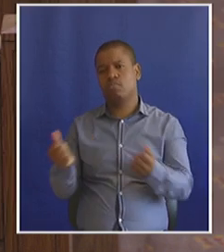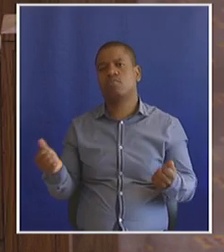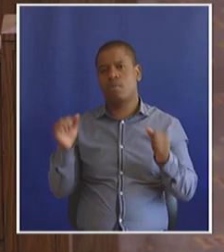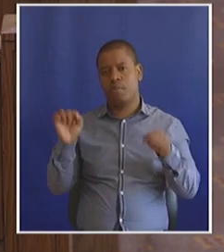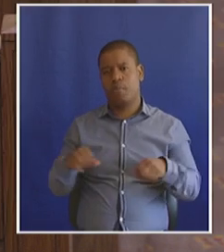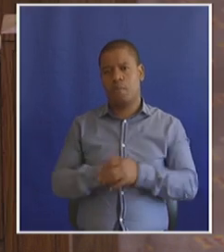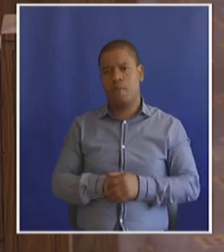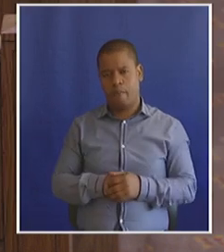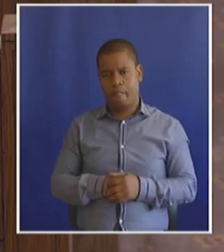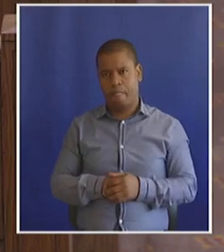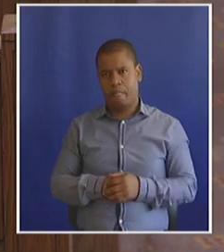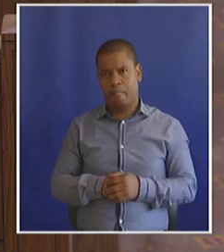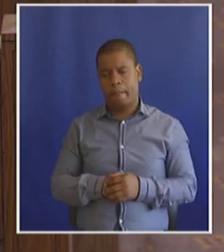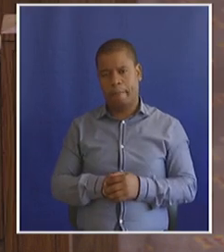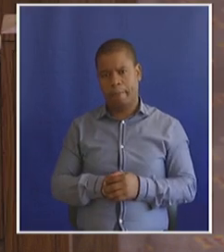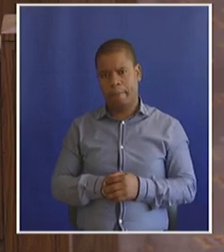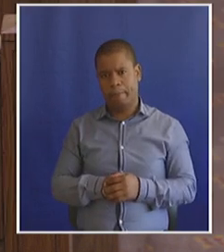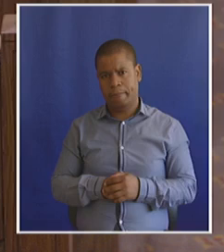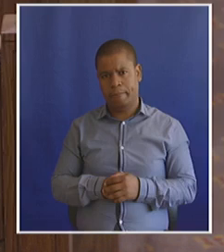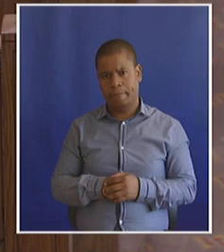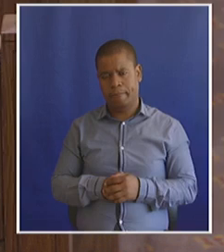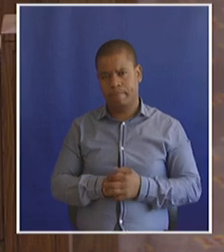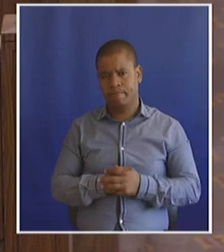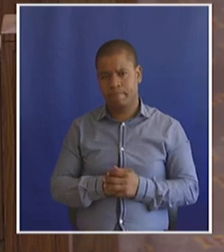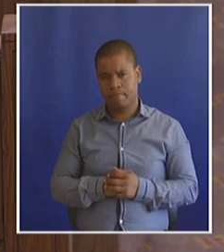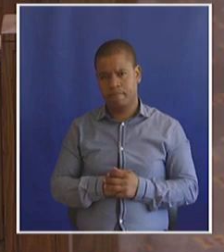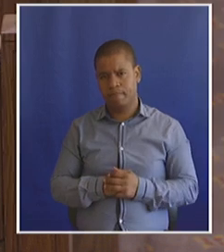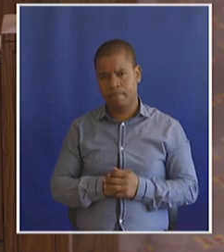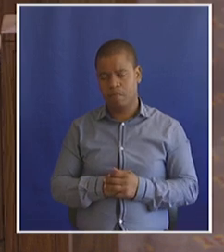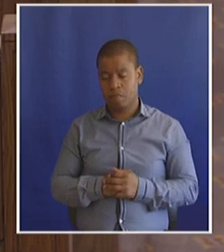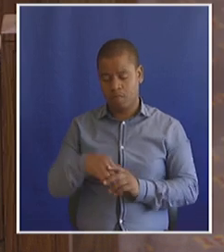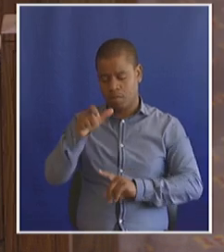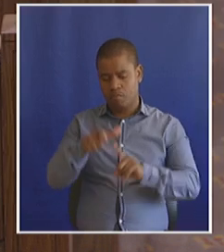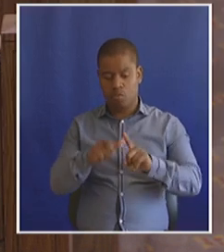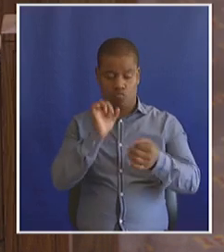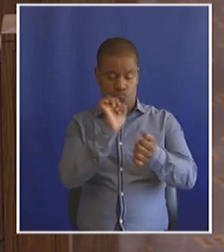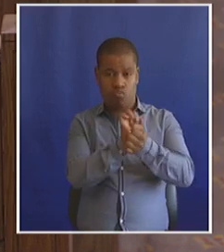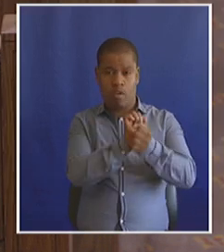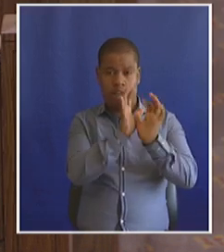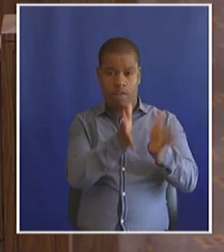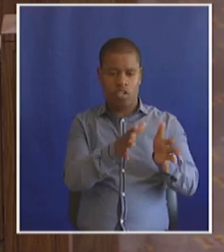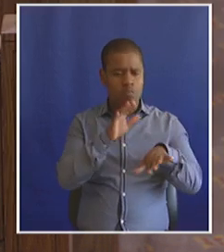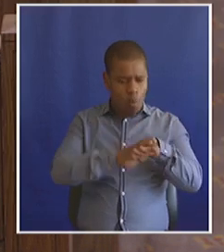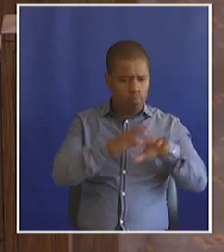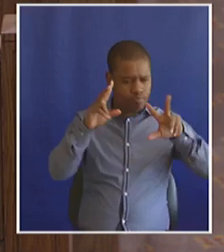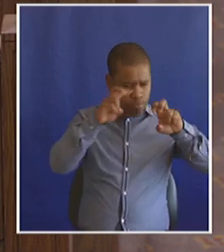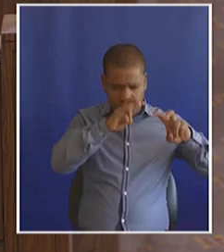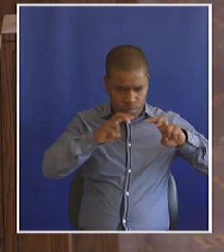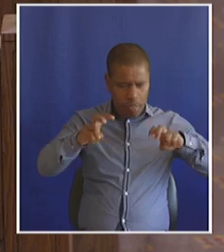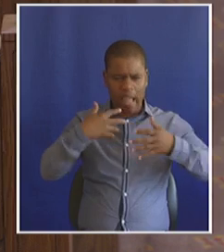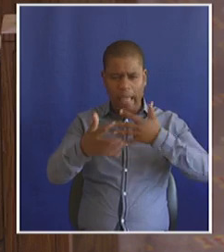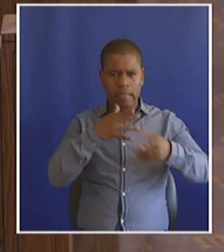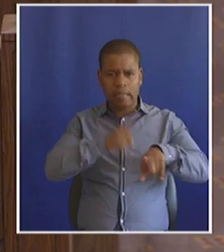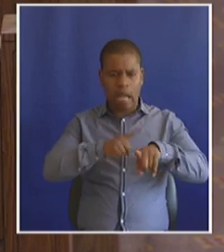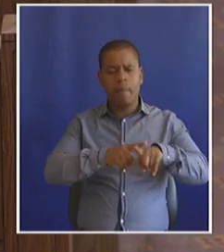solutions on the holistic challenges. And the searching of inmates and belongings at irregular or